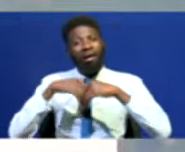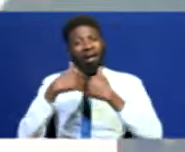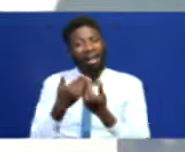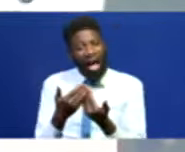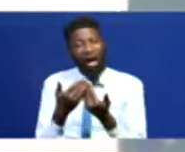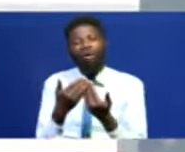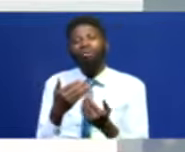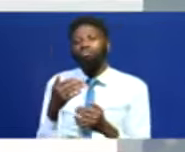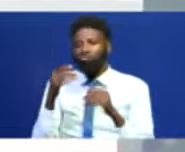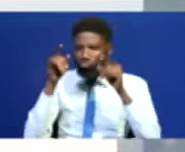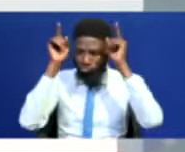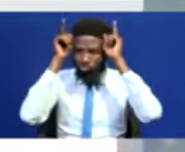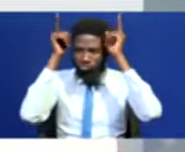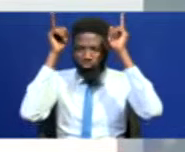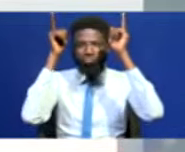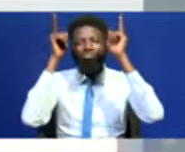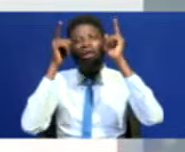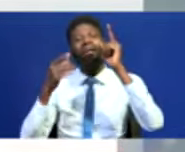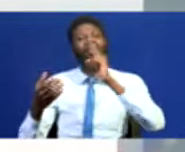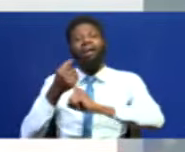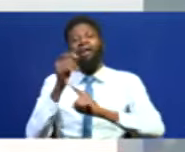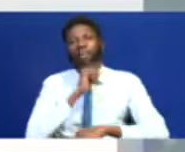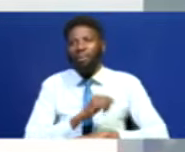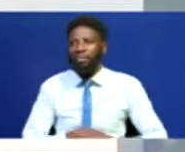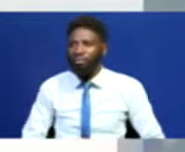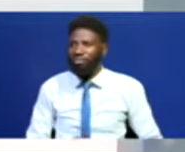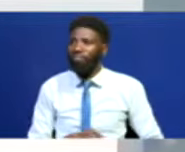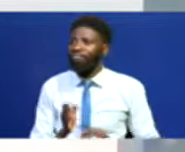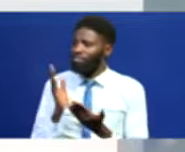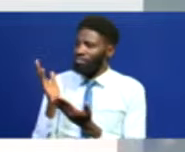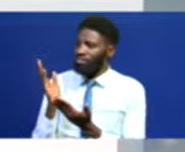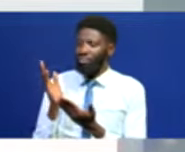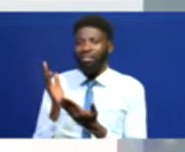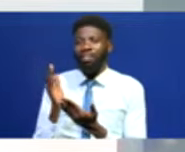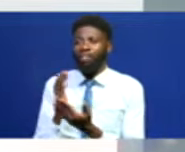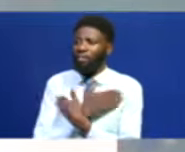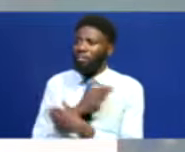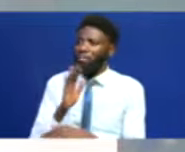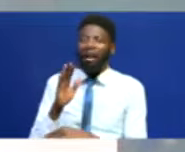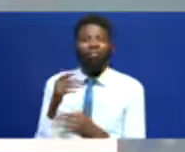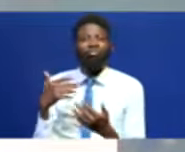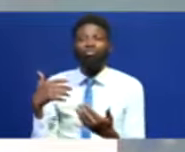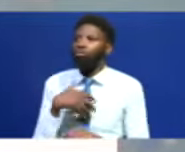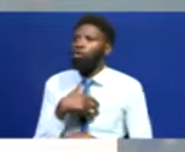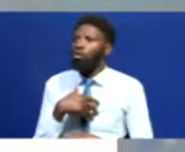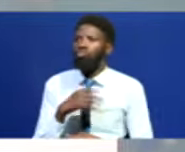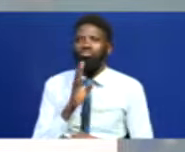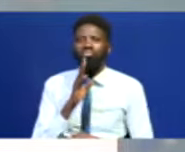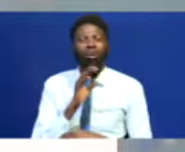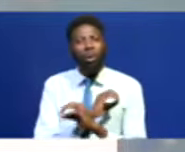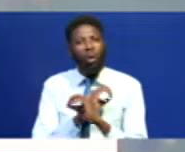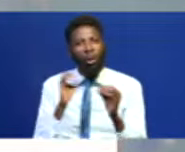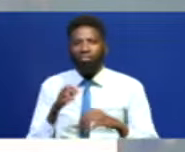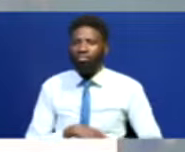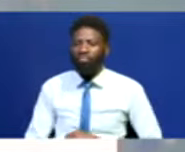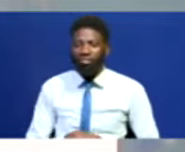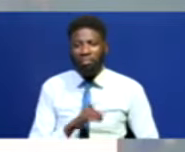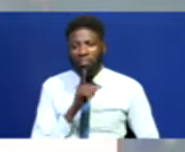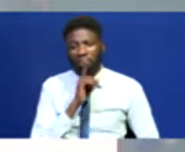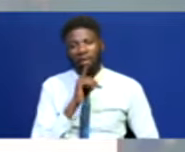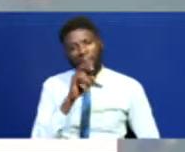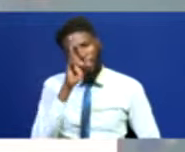herd. Achola, his counterpart, was left too stunned to speak. Dasil tweeted, the police was